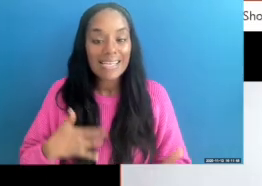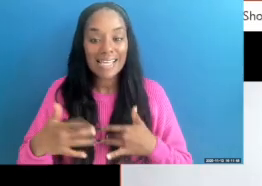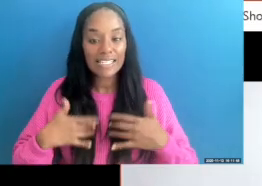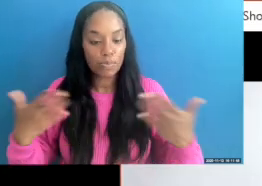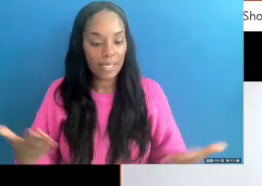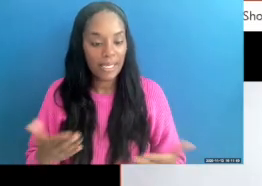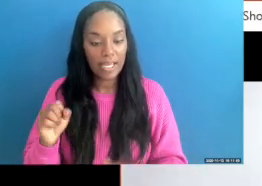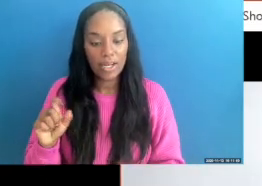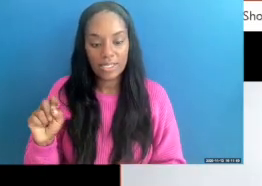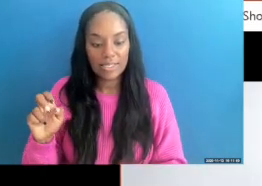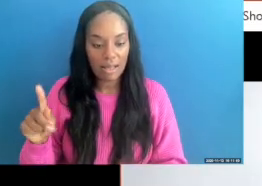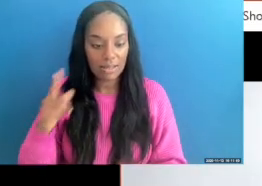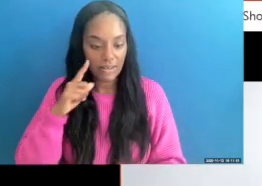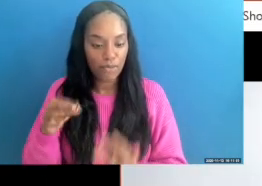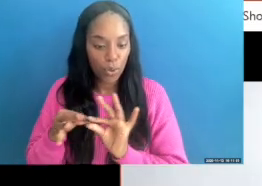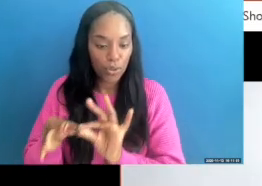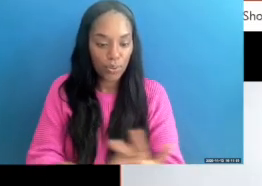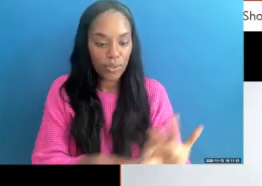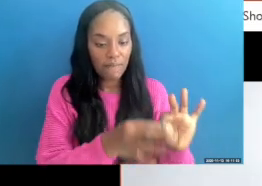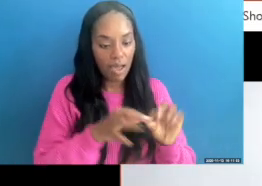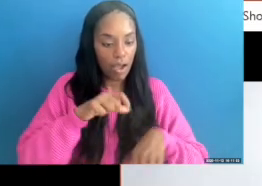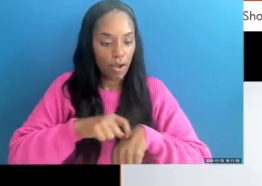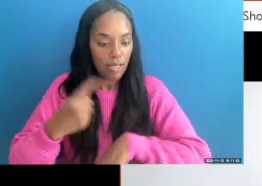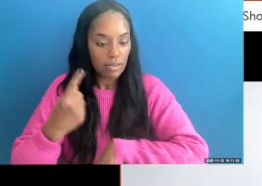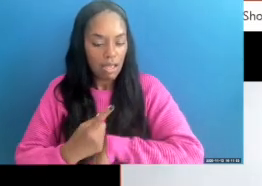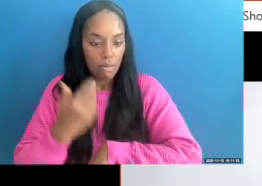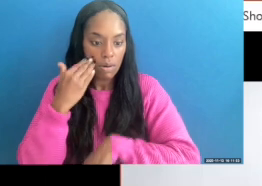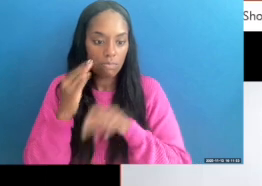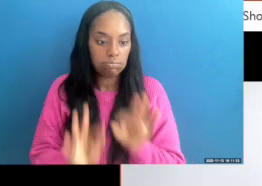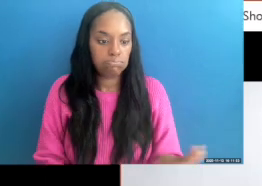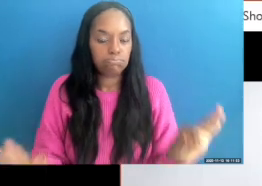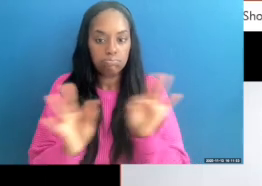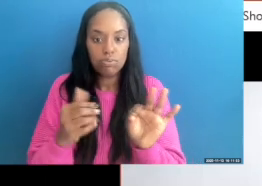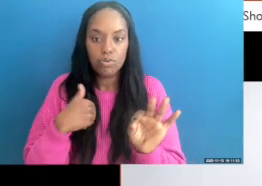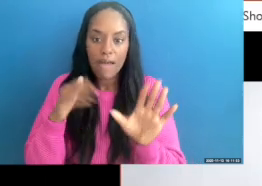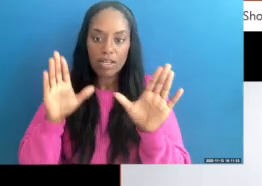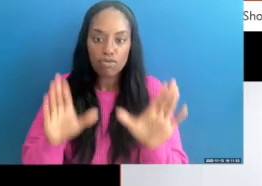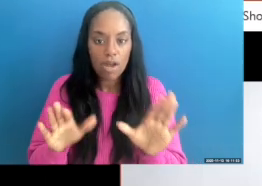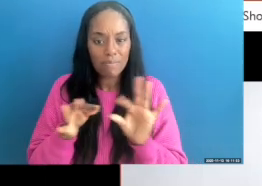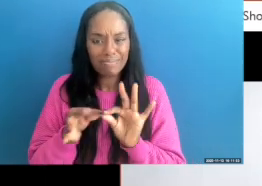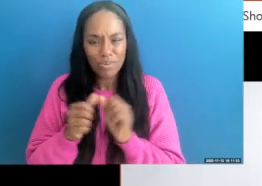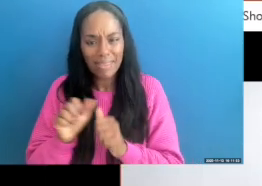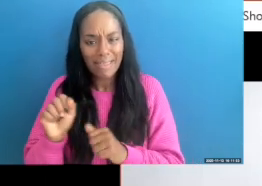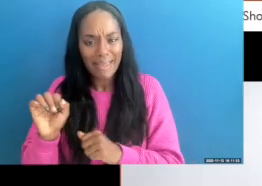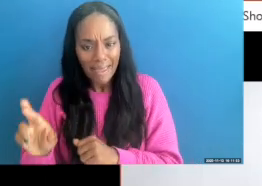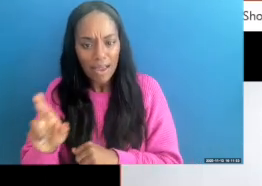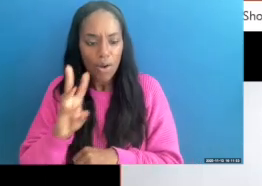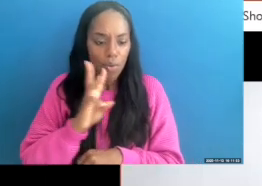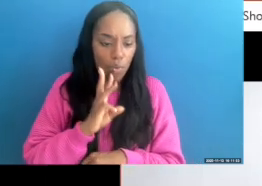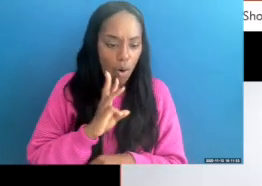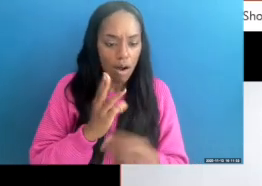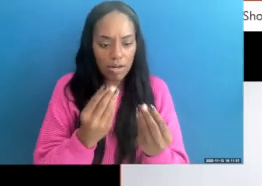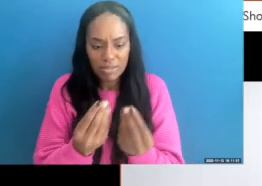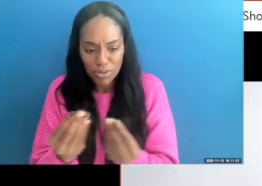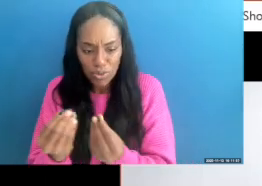Stockton Unified for Earth Day. We know how important it is to have an incredible relationship with our air, our water,